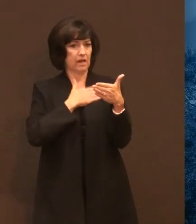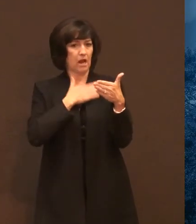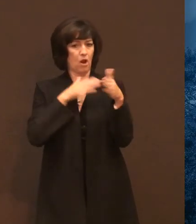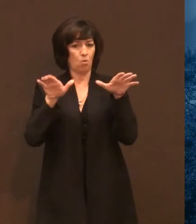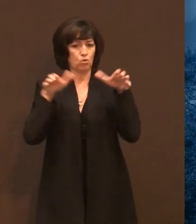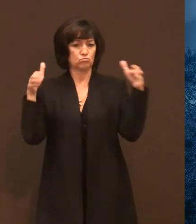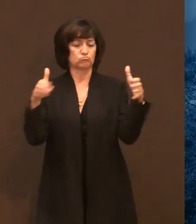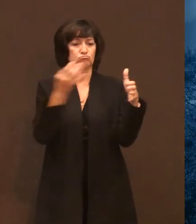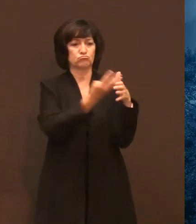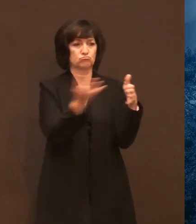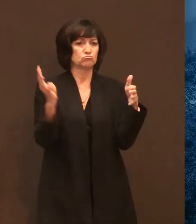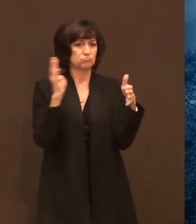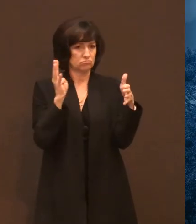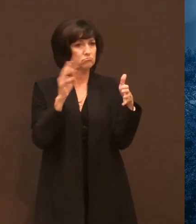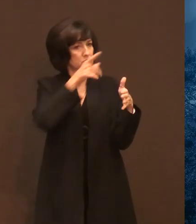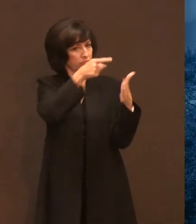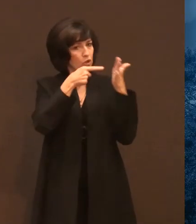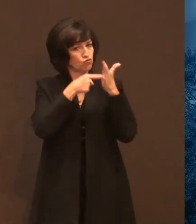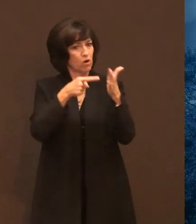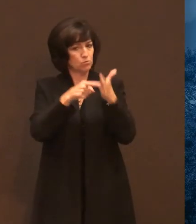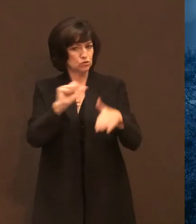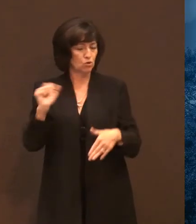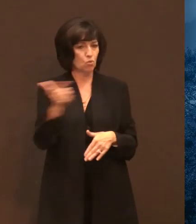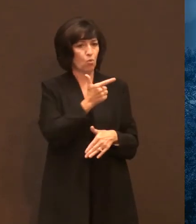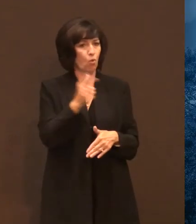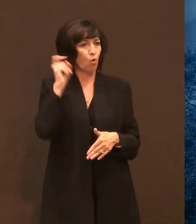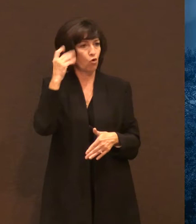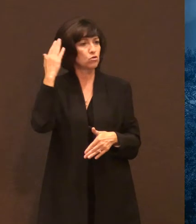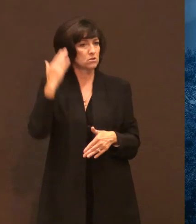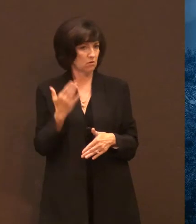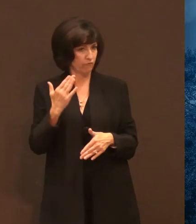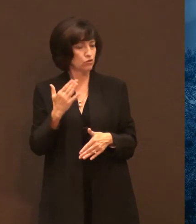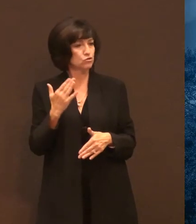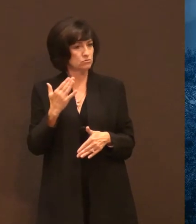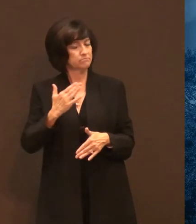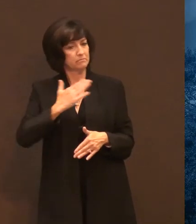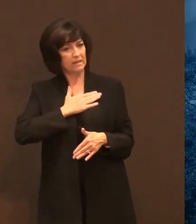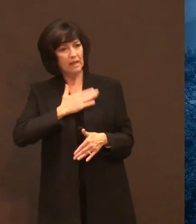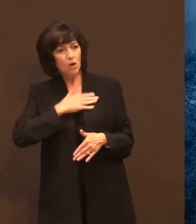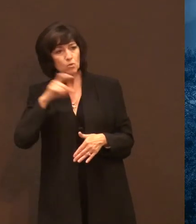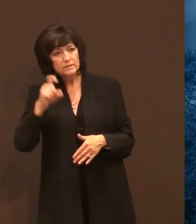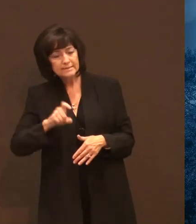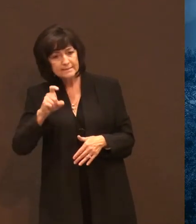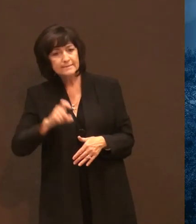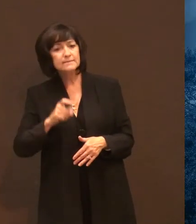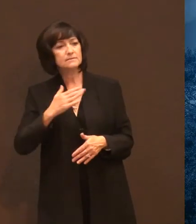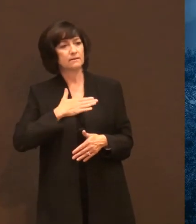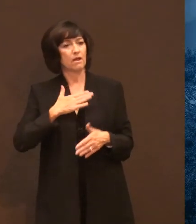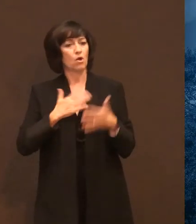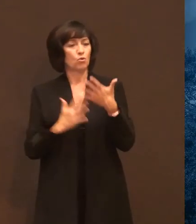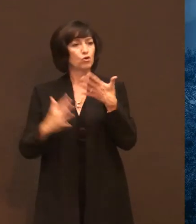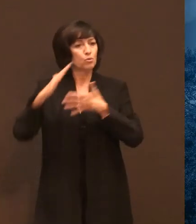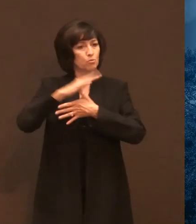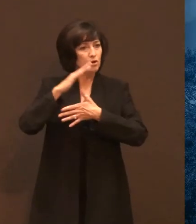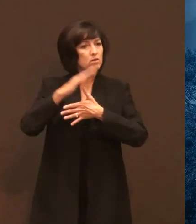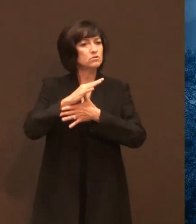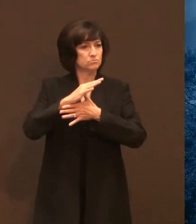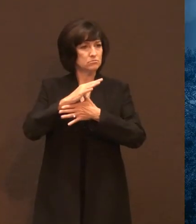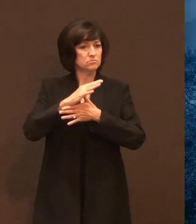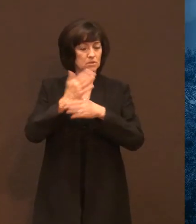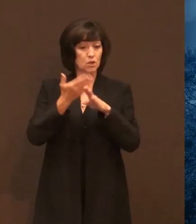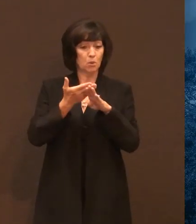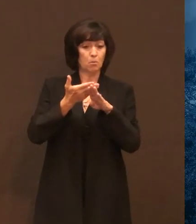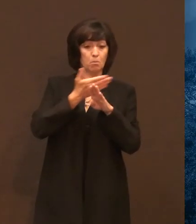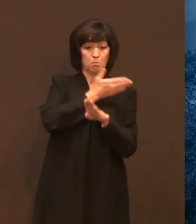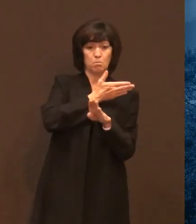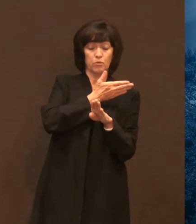and really representing all the governors and our needs and our priorities, both before the White House